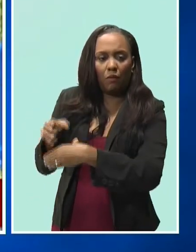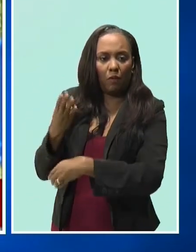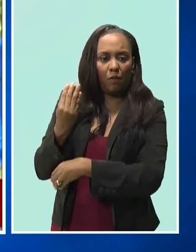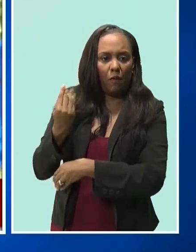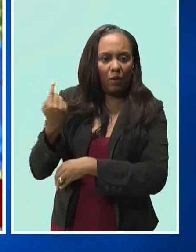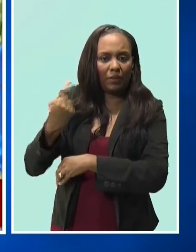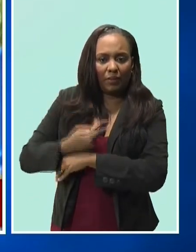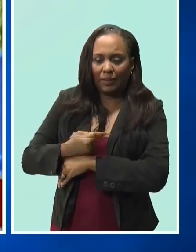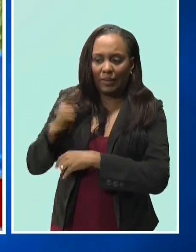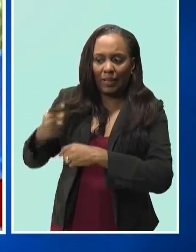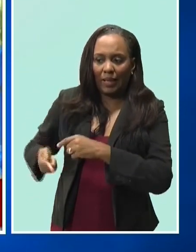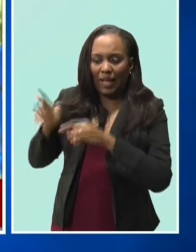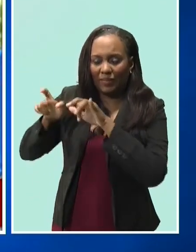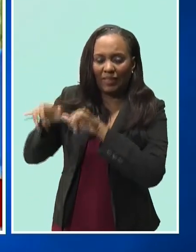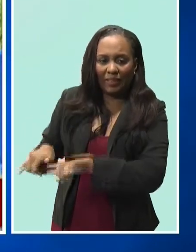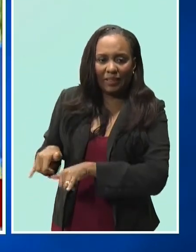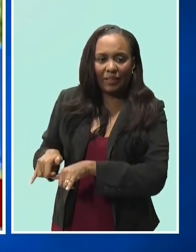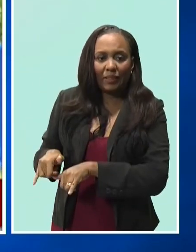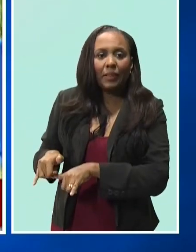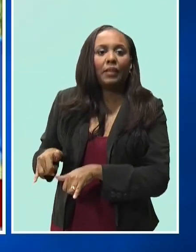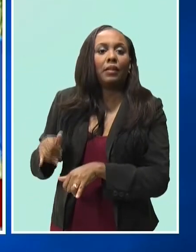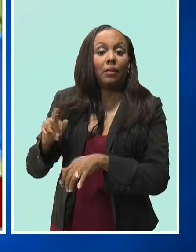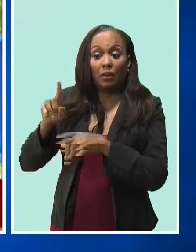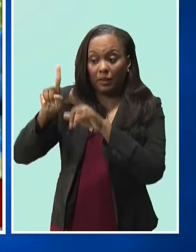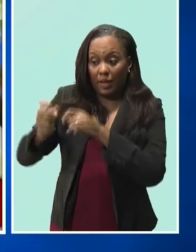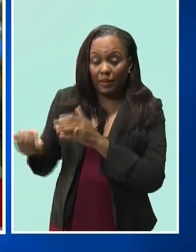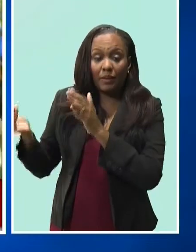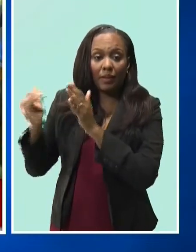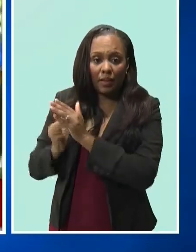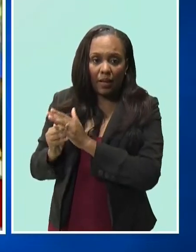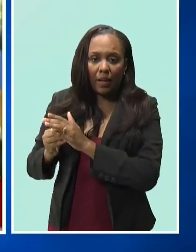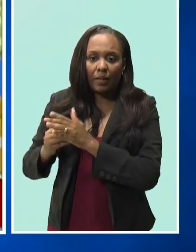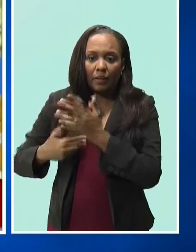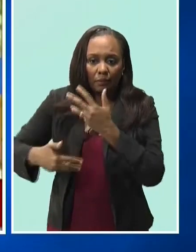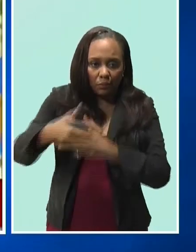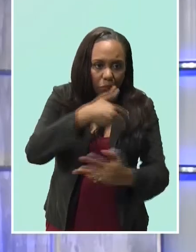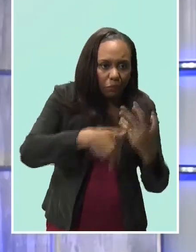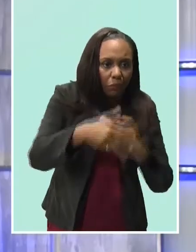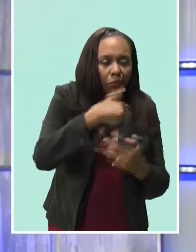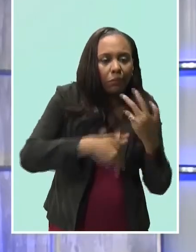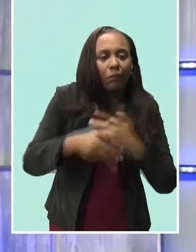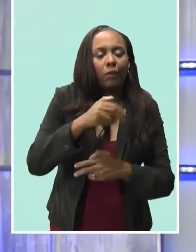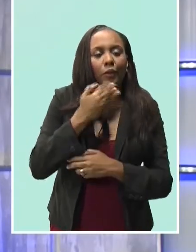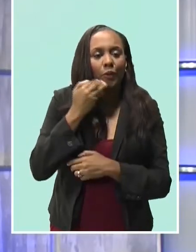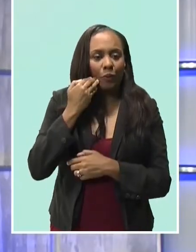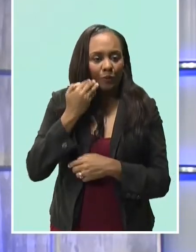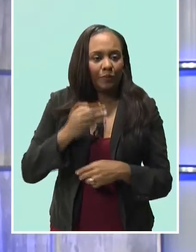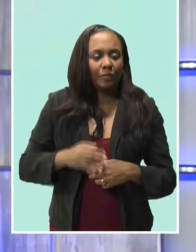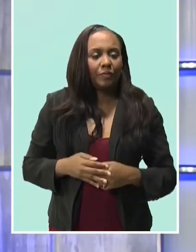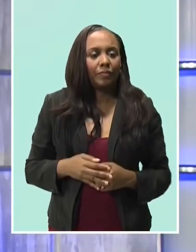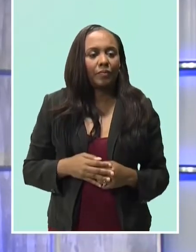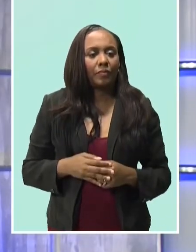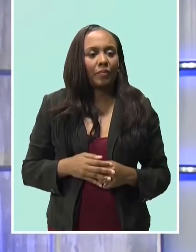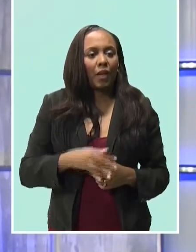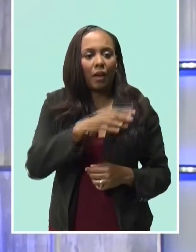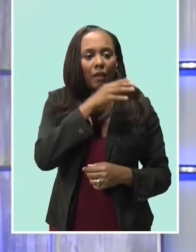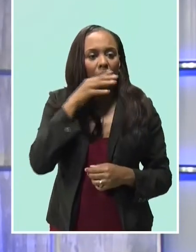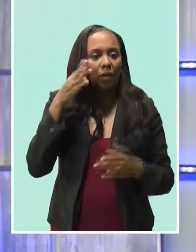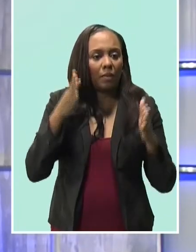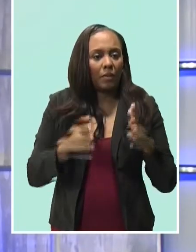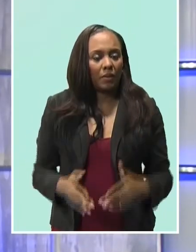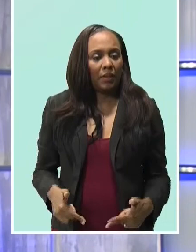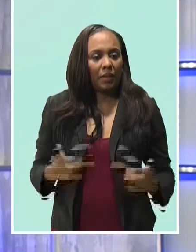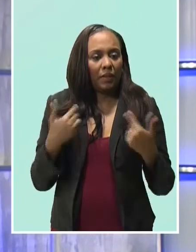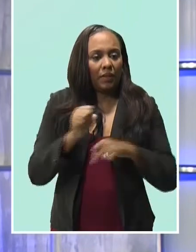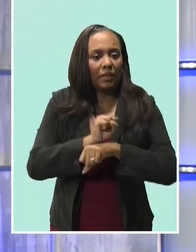time they will be tested before they can be cleared to return to their homes. Farmers in St. Vincent and the Grenadines have